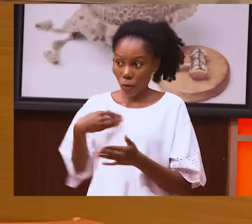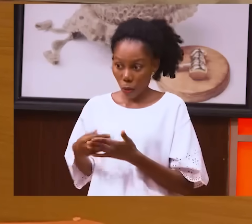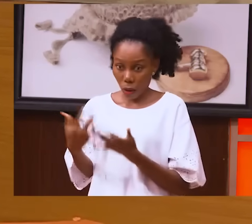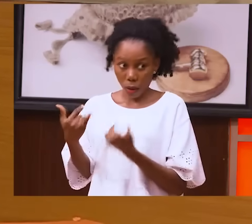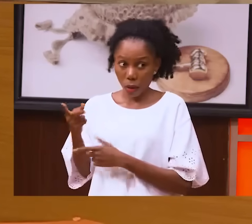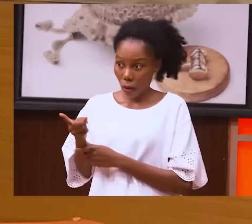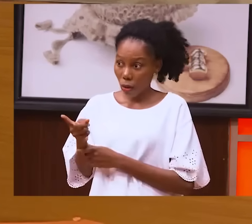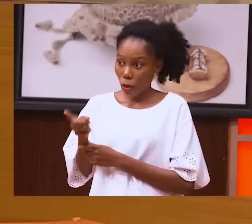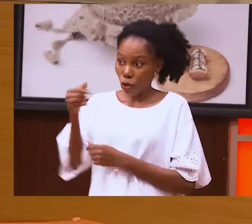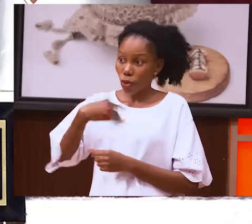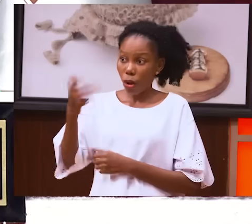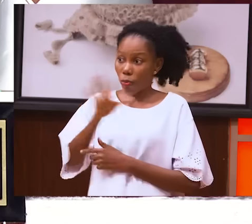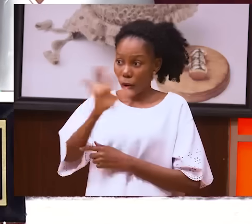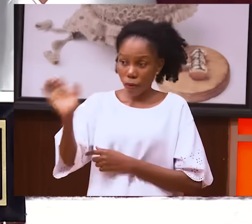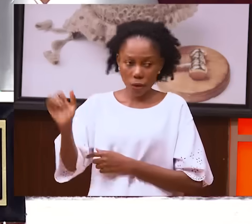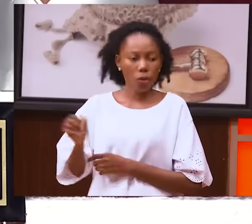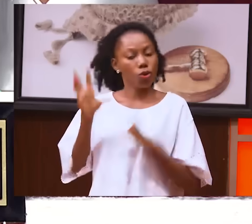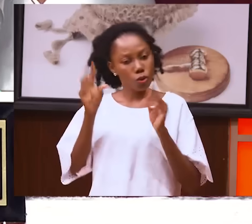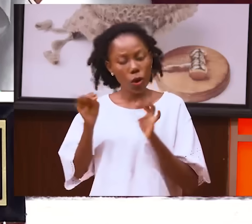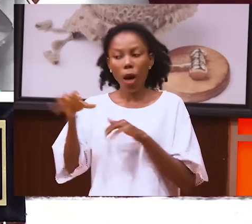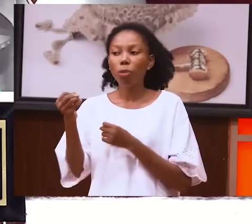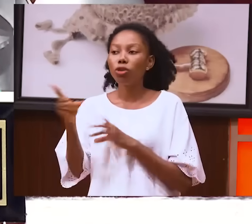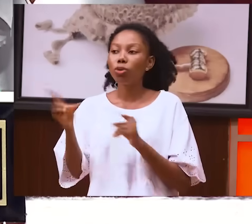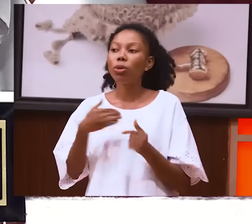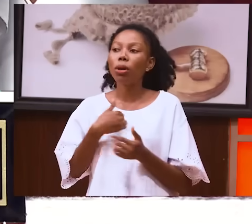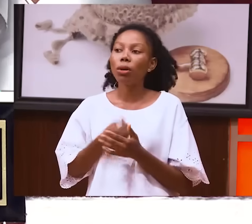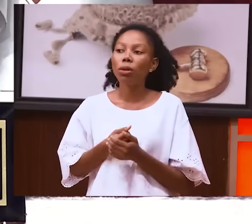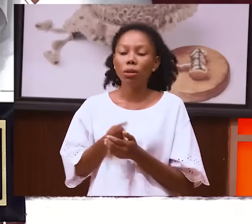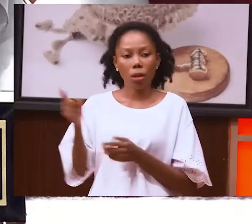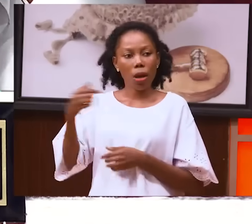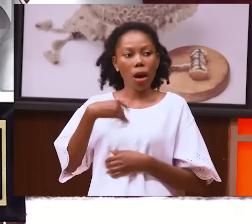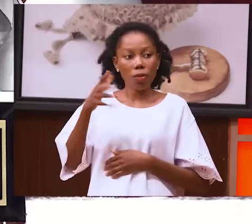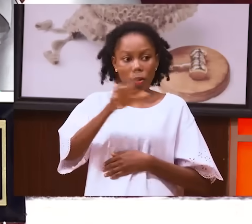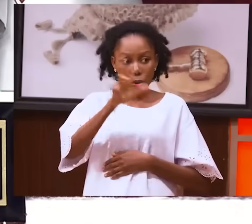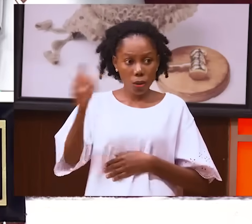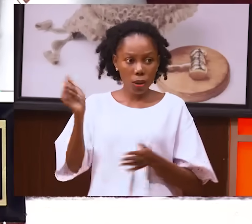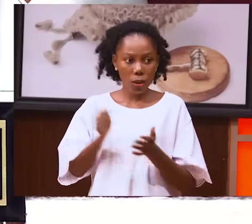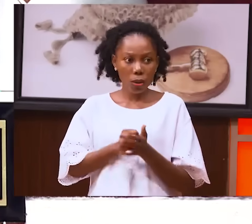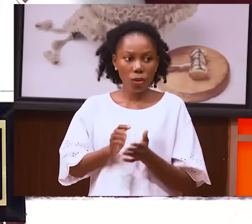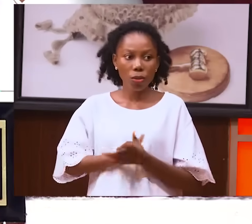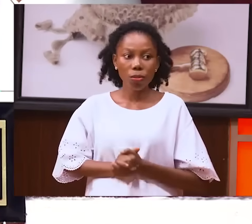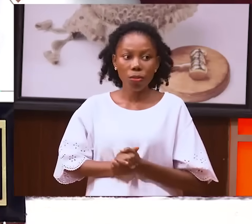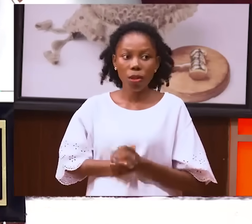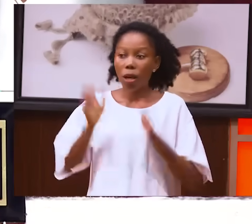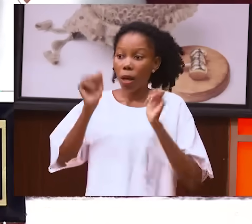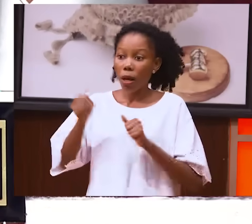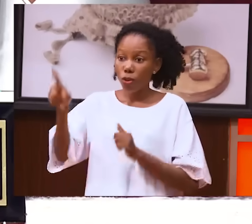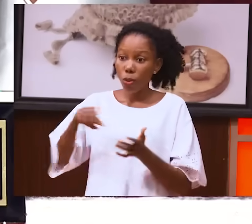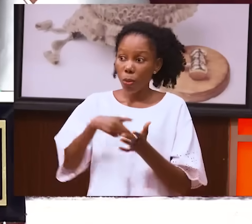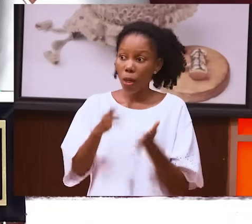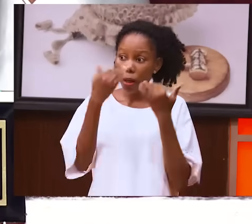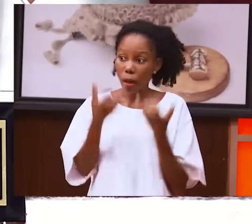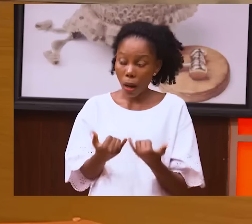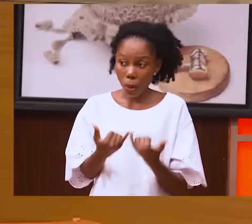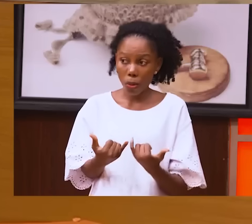Yeah. You have over 500,000 naira. No, it's not up to 500. How much do you have? I have 300,000. 300,000 naira. Yeah. You can pay 300,000 naira